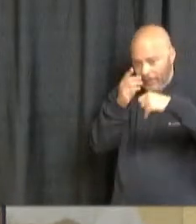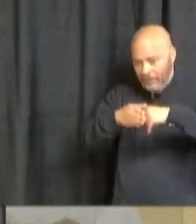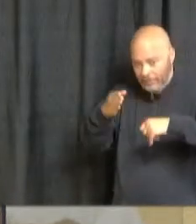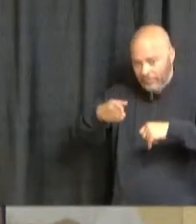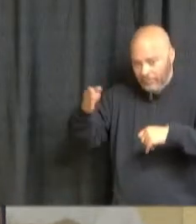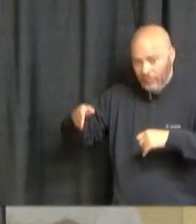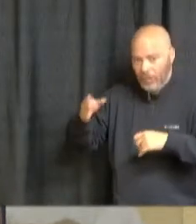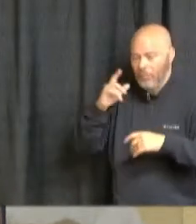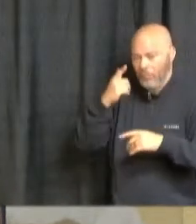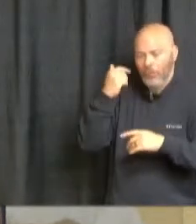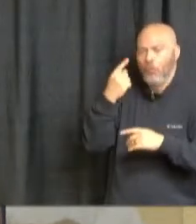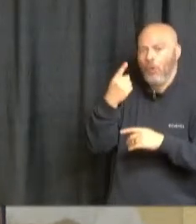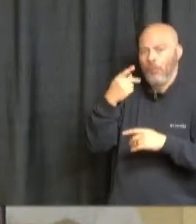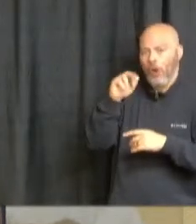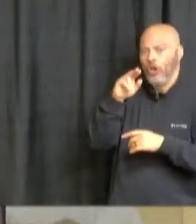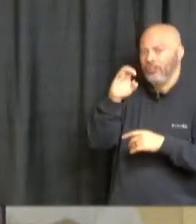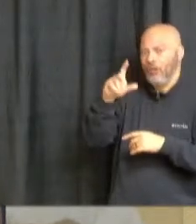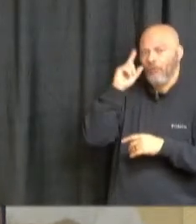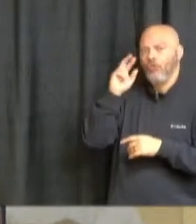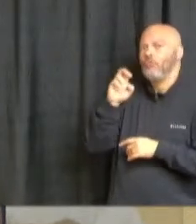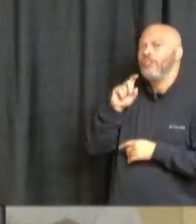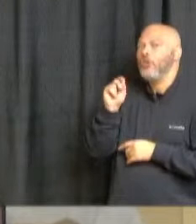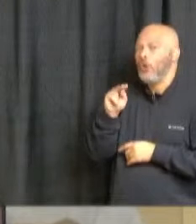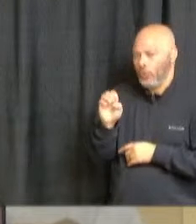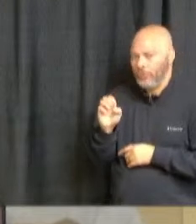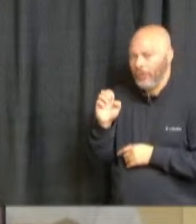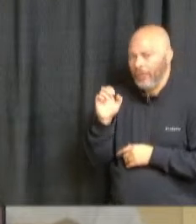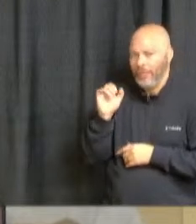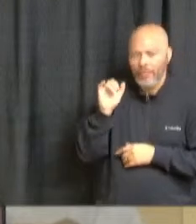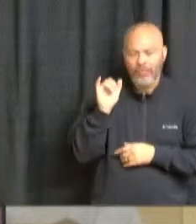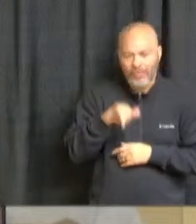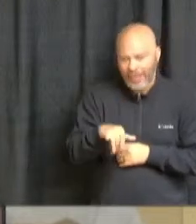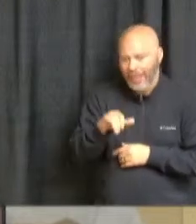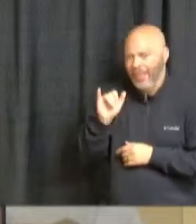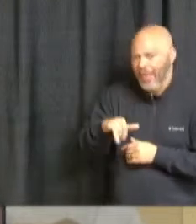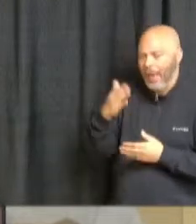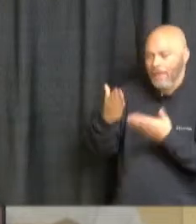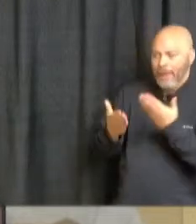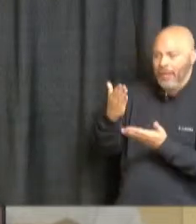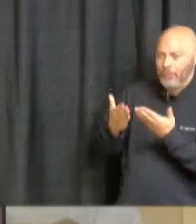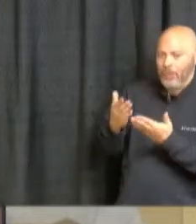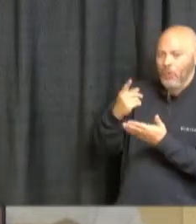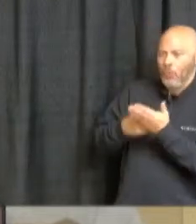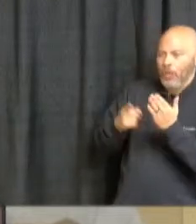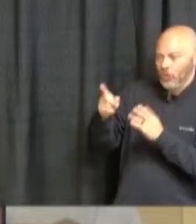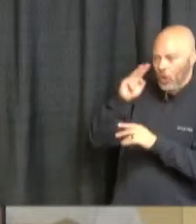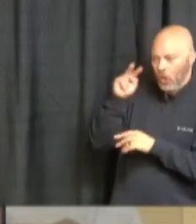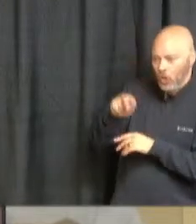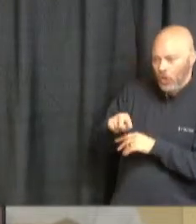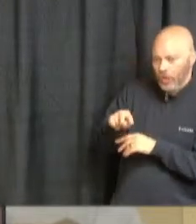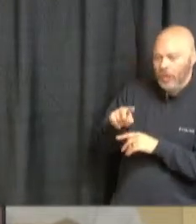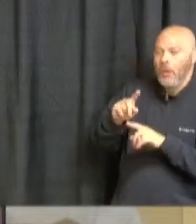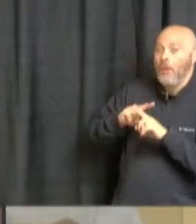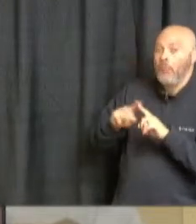one parcel as far as for the Right. rezoning. Mhm. So I think that Right. might be what you're looking at on that. But like I said, what I did ask